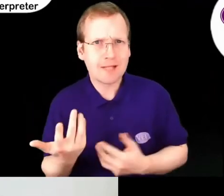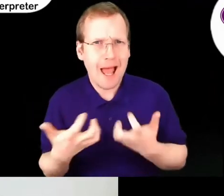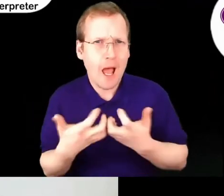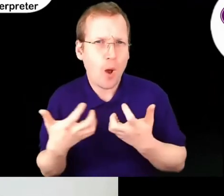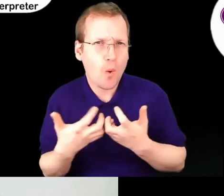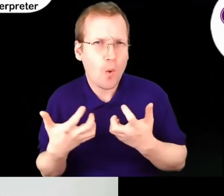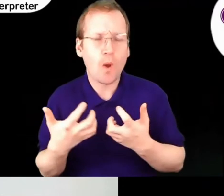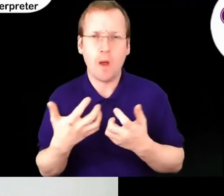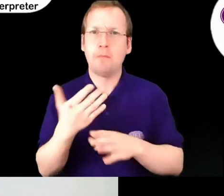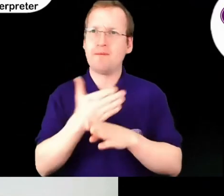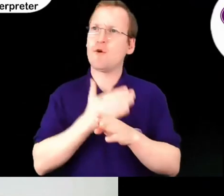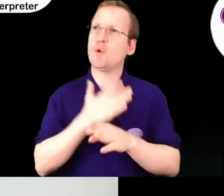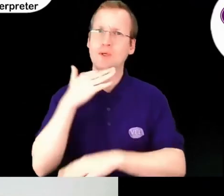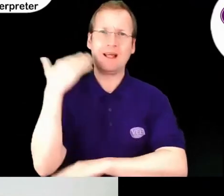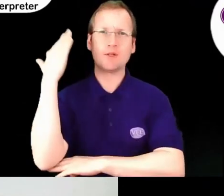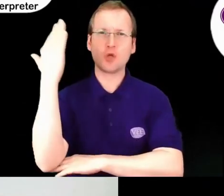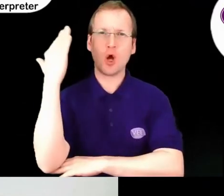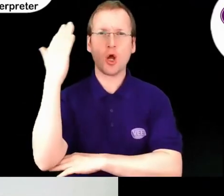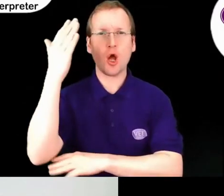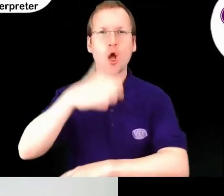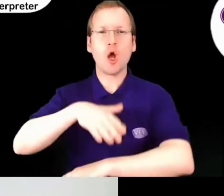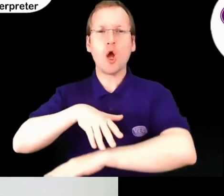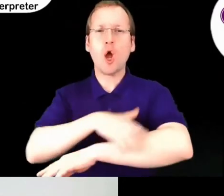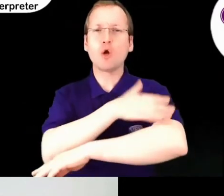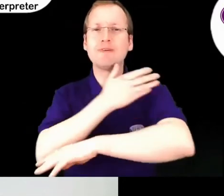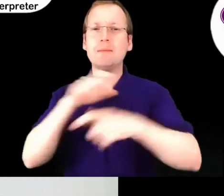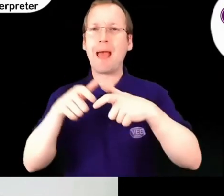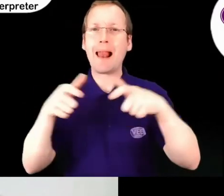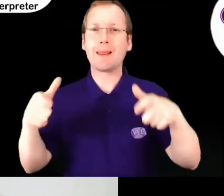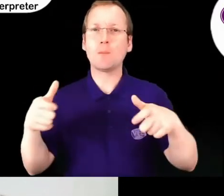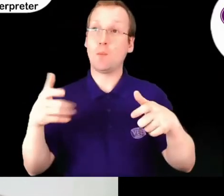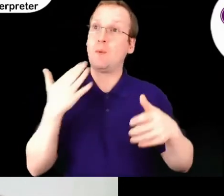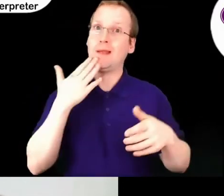you gave the talk at Greenbelt where you came out.